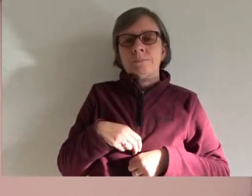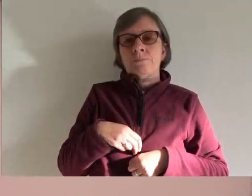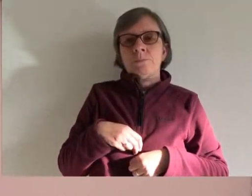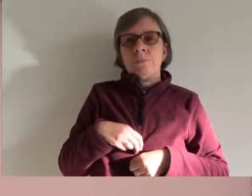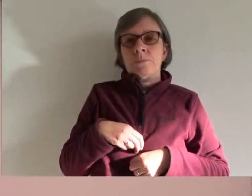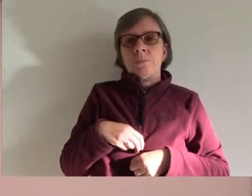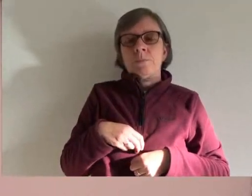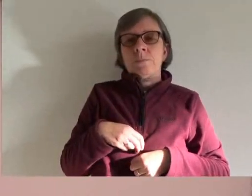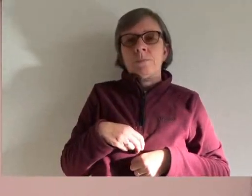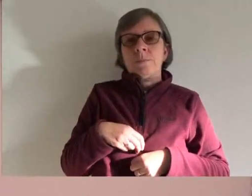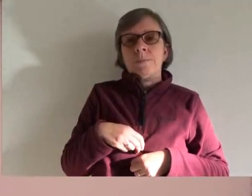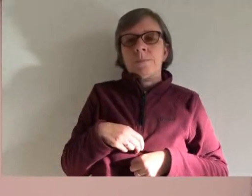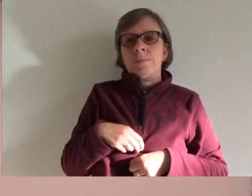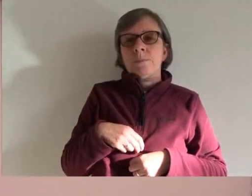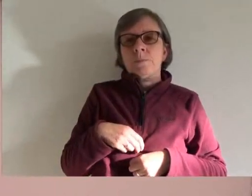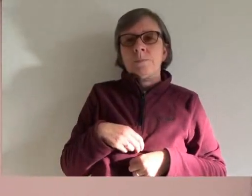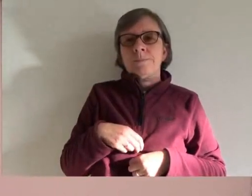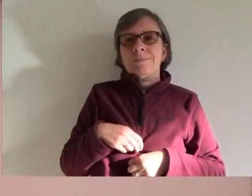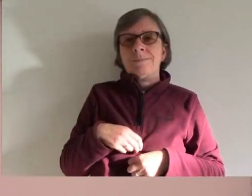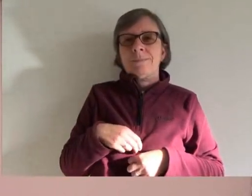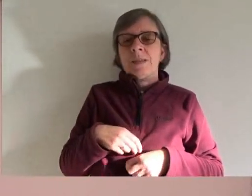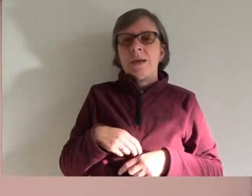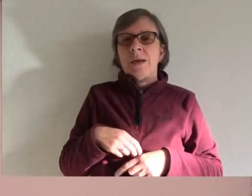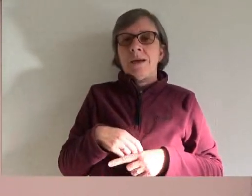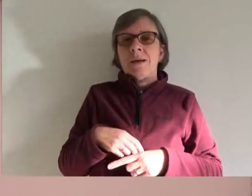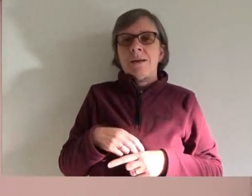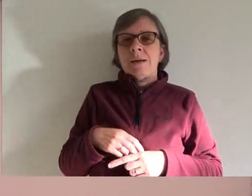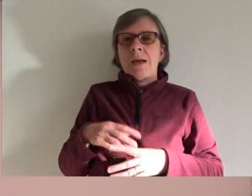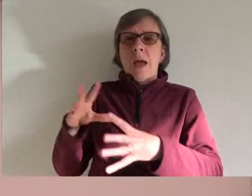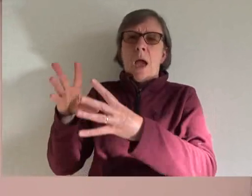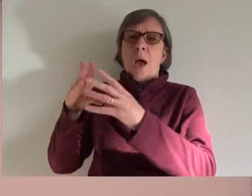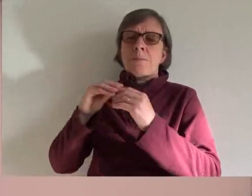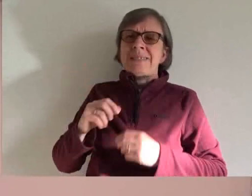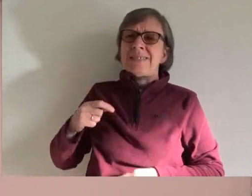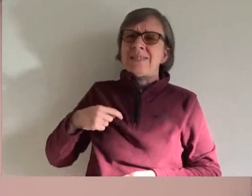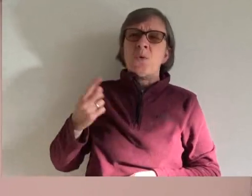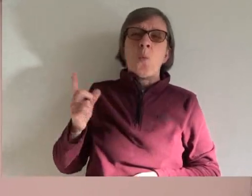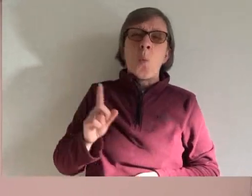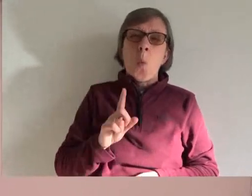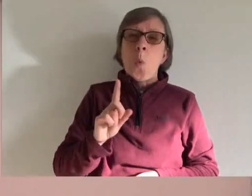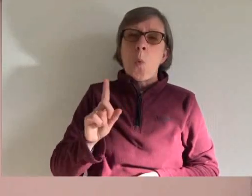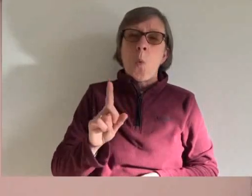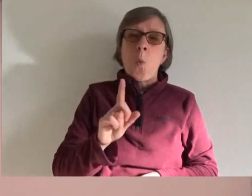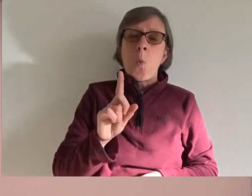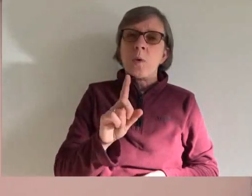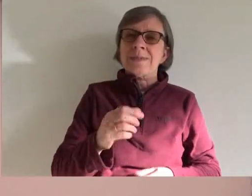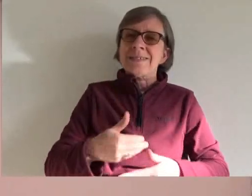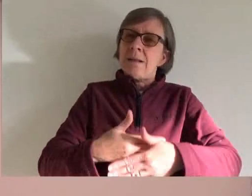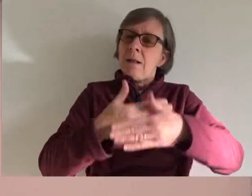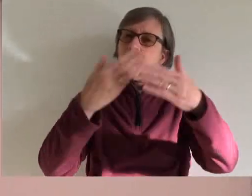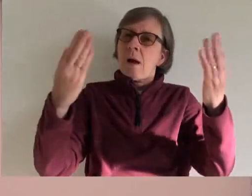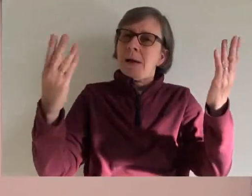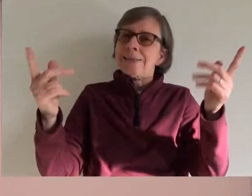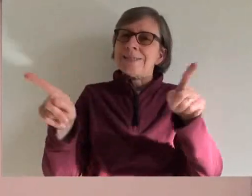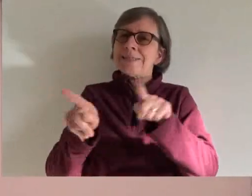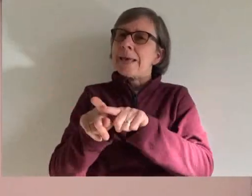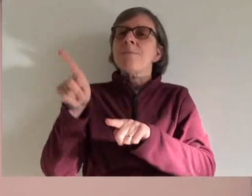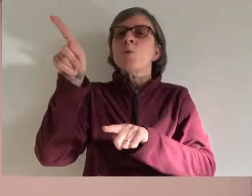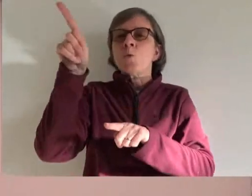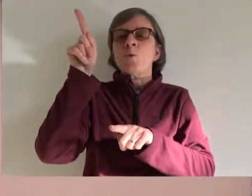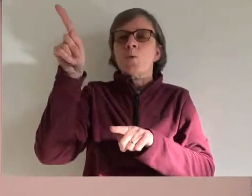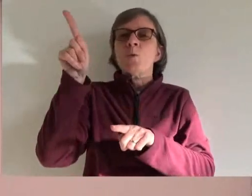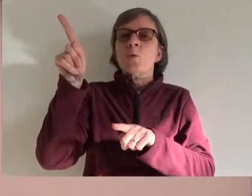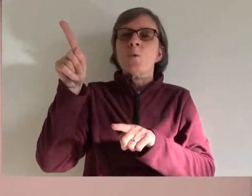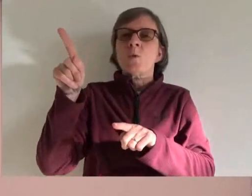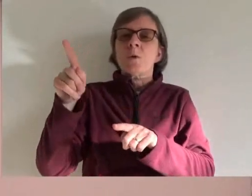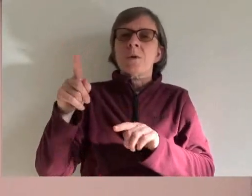Lord, help us to walk as you walked, Lord Jesus. To walk in the light. To